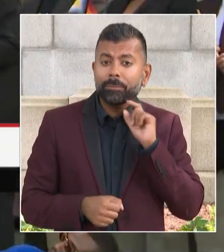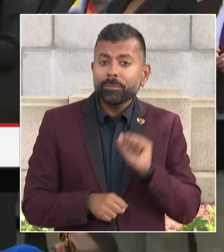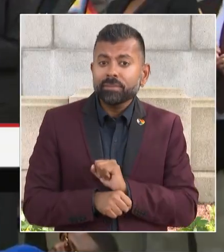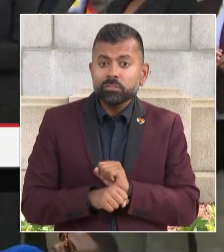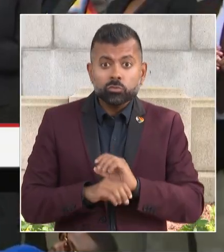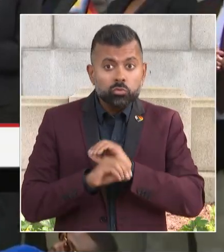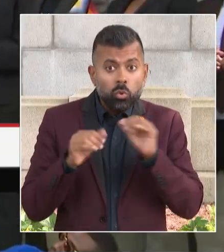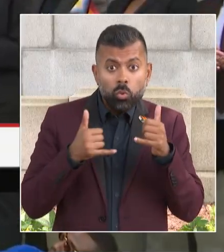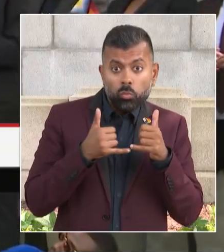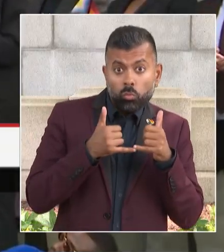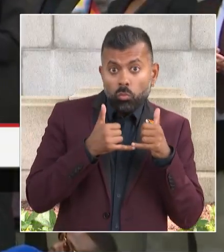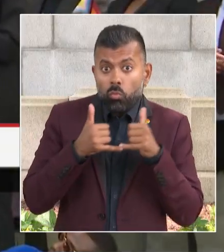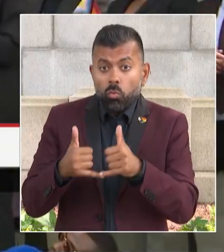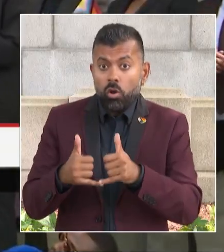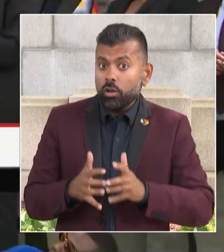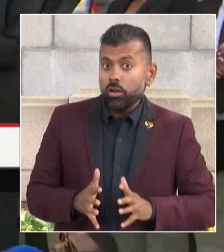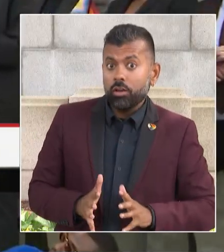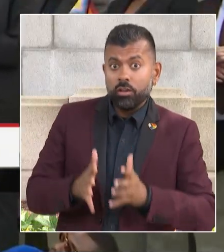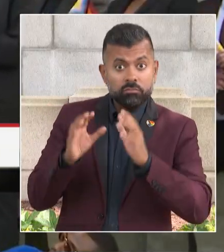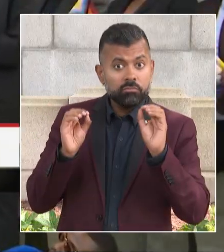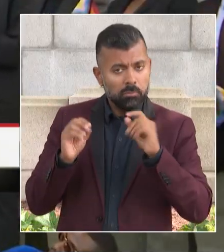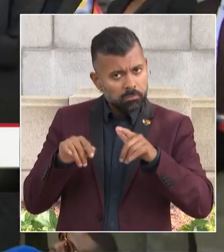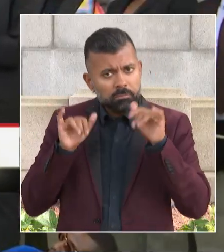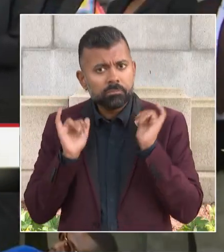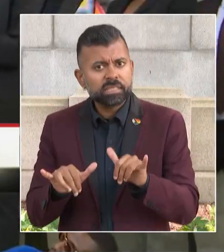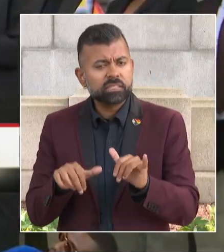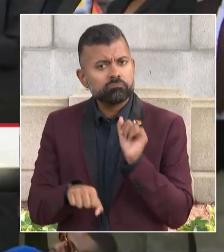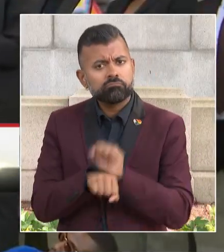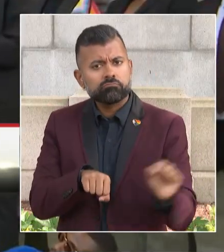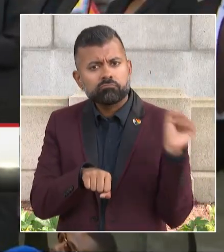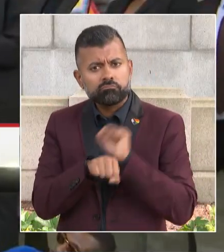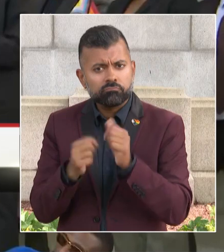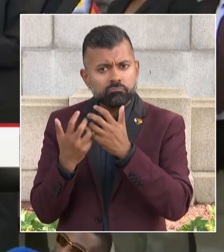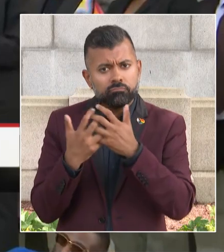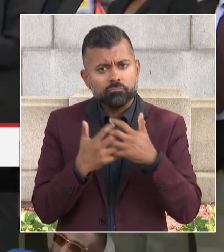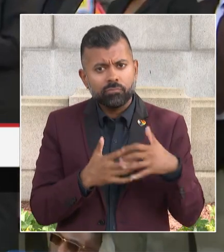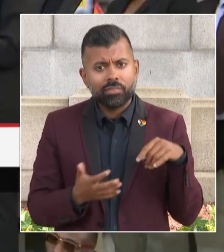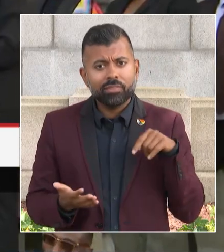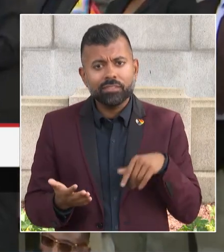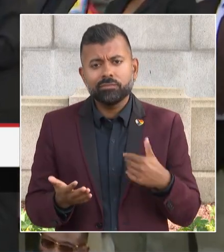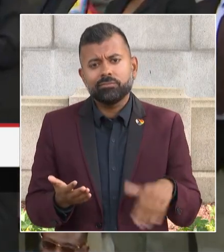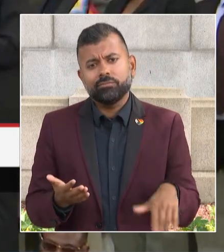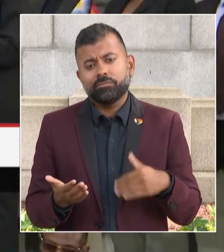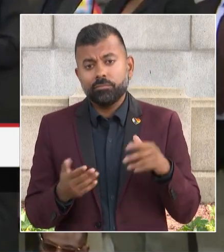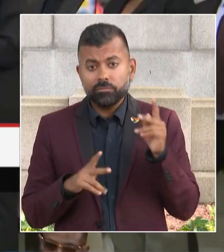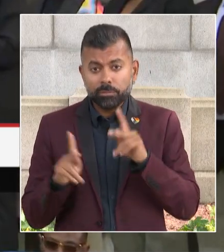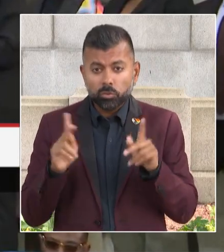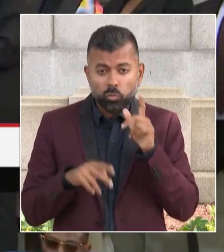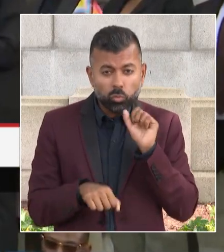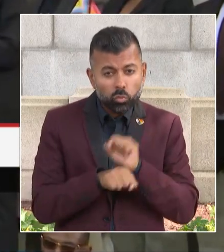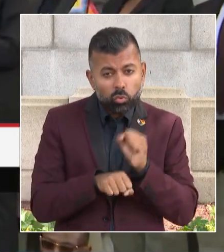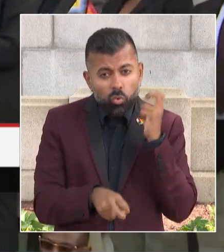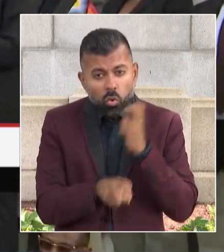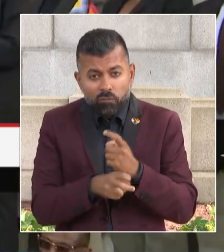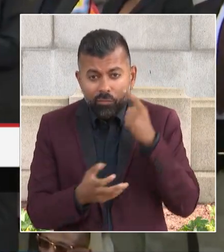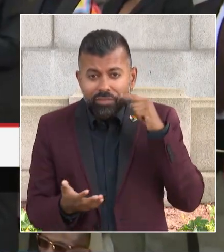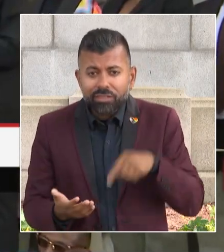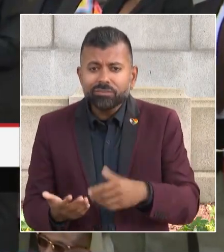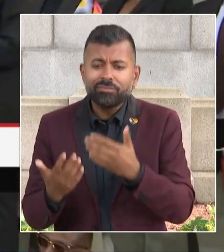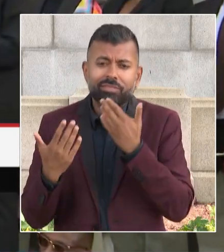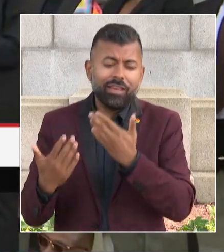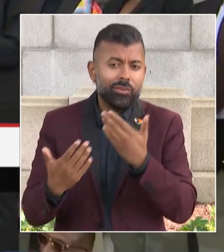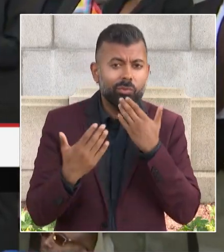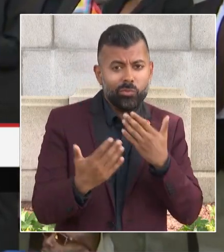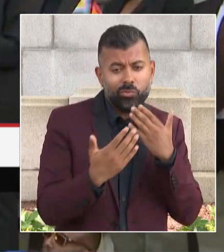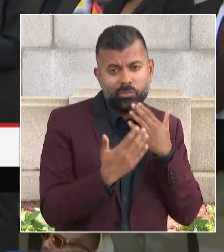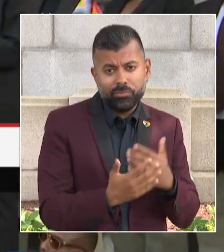cameras, but there are many people behind the scenes that are making this possible. And so thank you, Director, for all of your work. I also want to thank our friends at